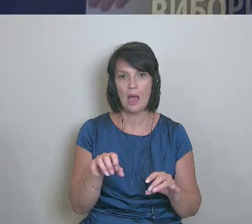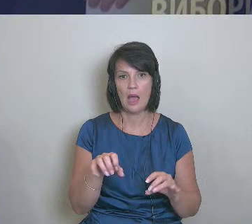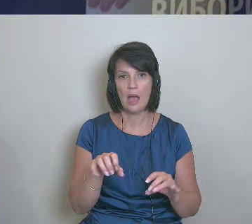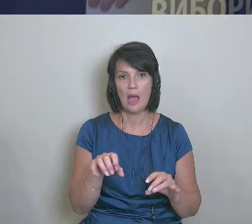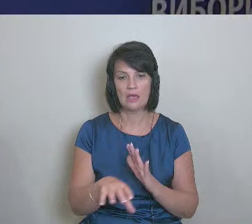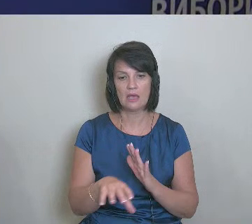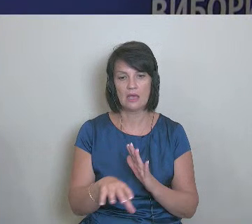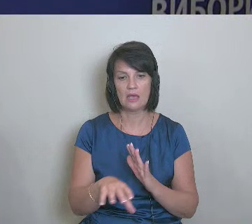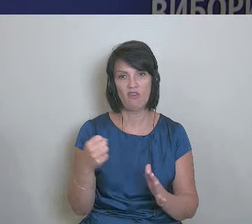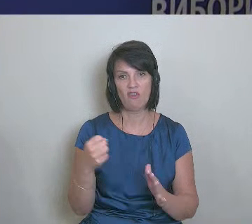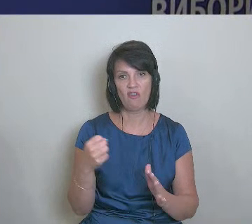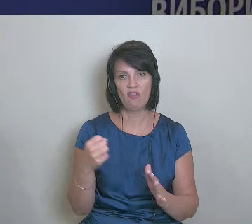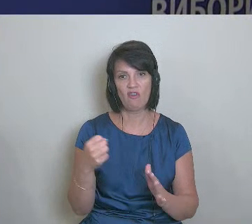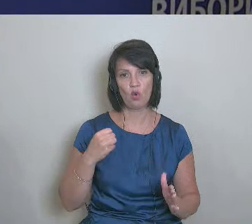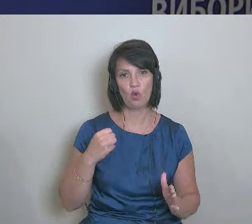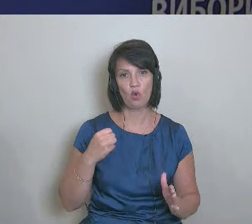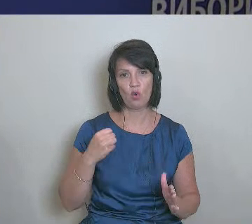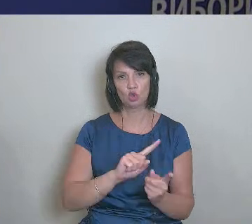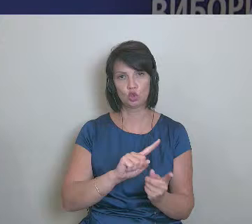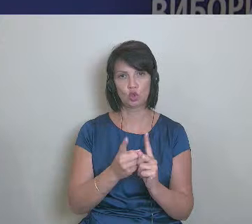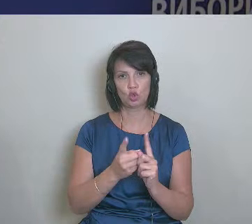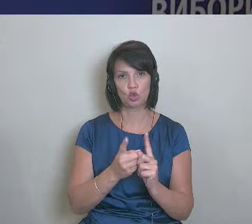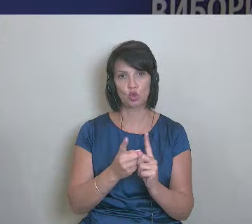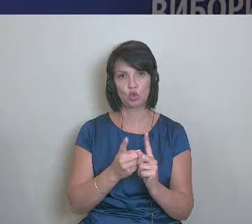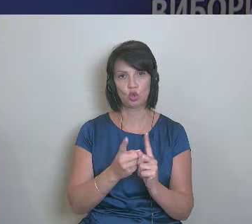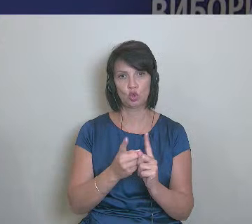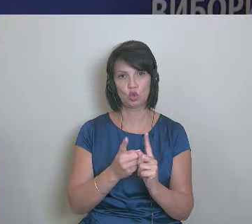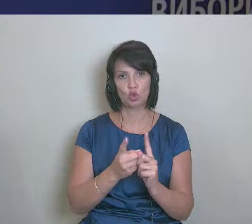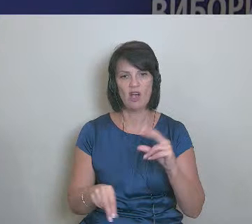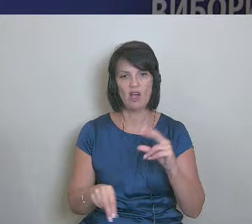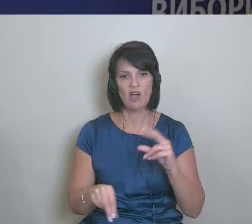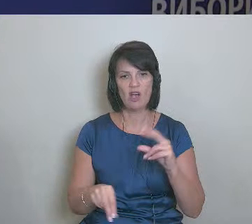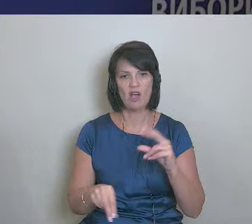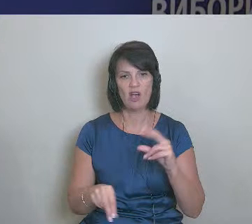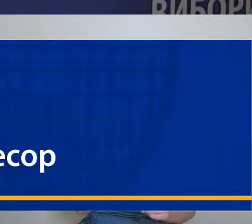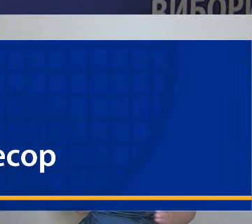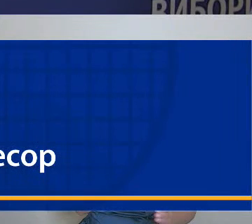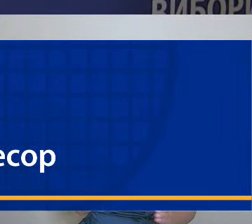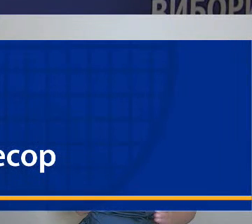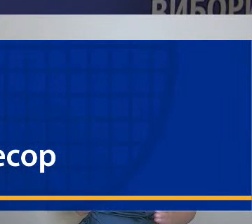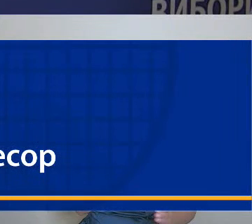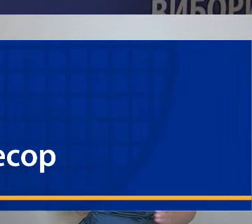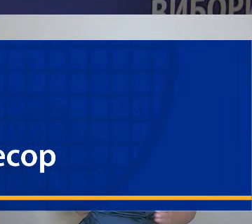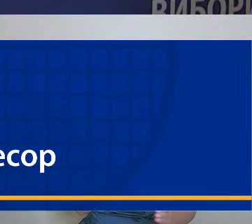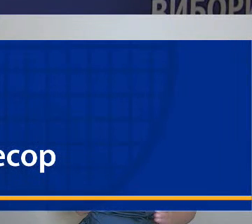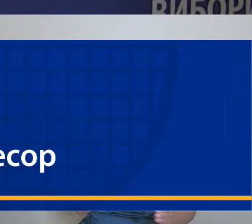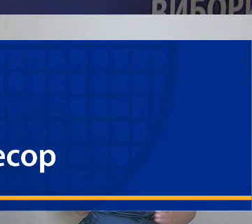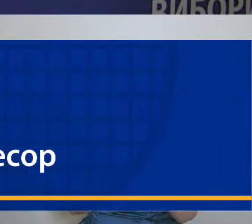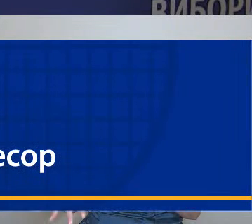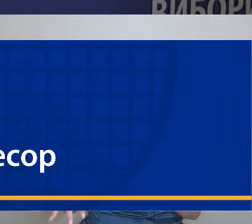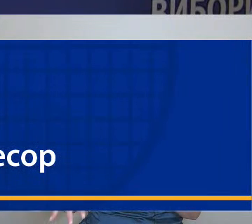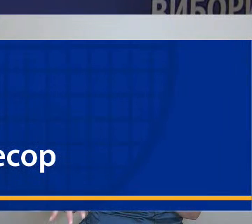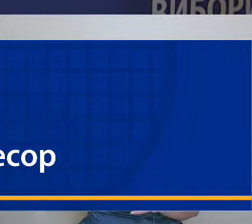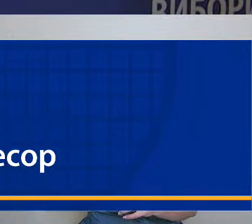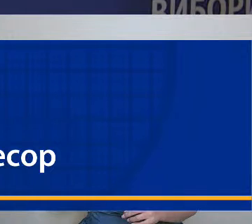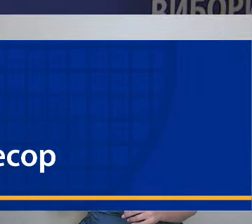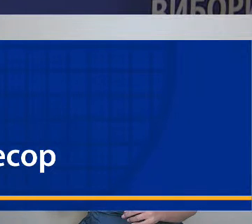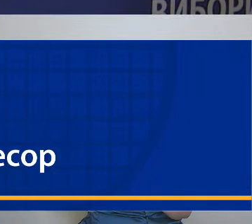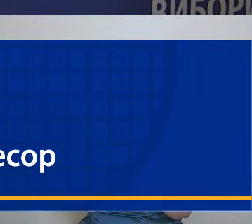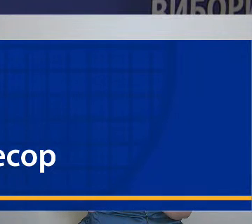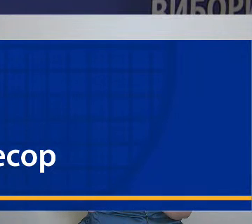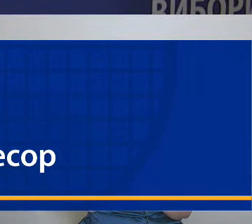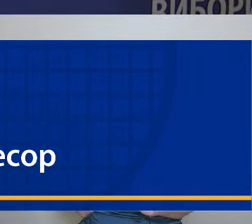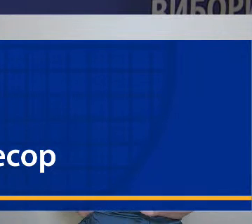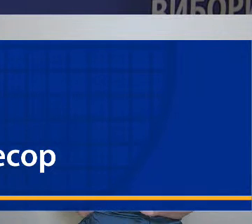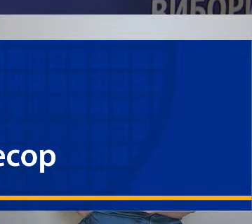elections, in the military units, those are considered to be those who are not